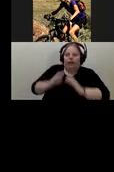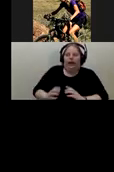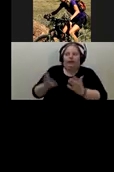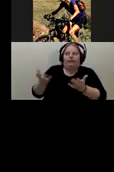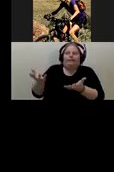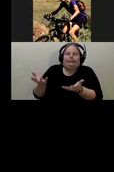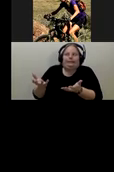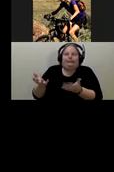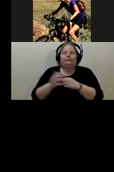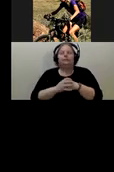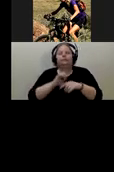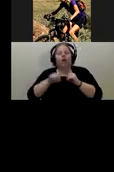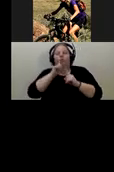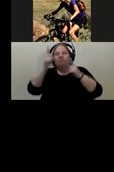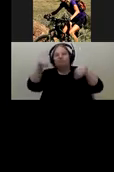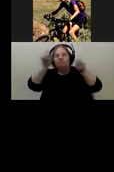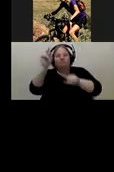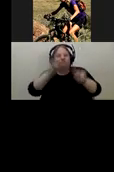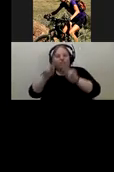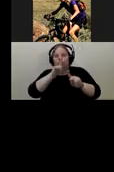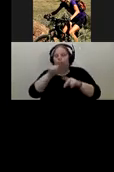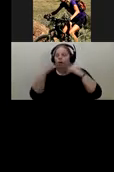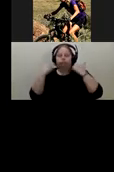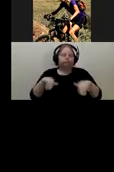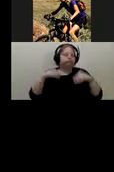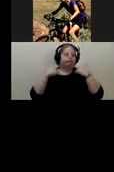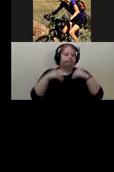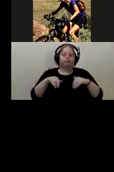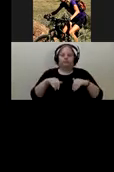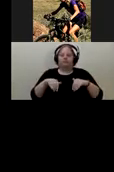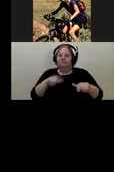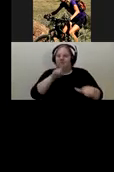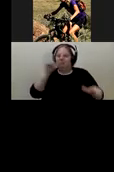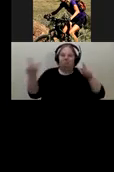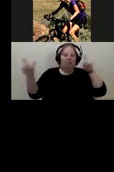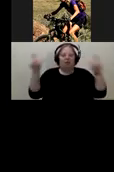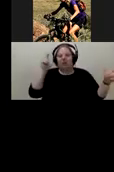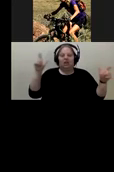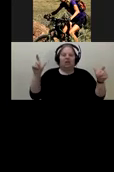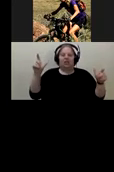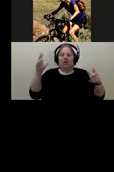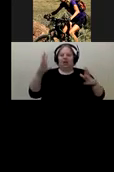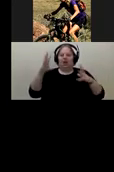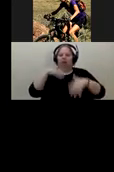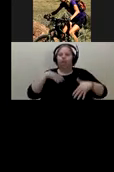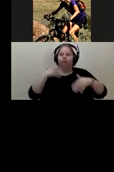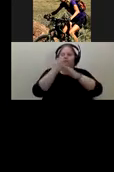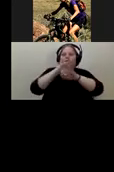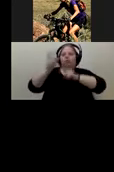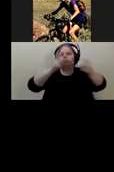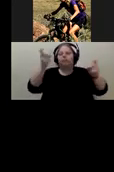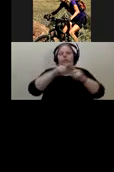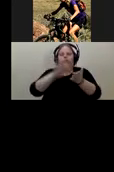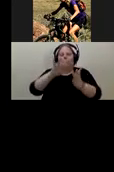But these folks are really able to take some very big freebies from the pharmaceutical companies. And there's a reason the